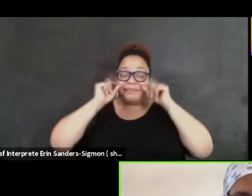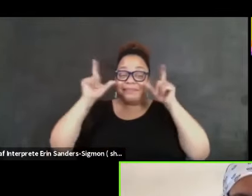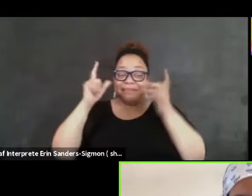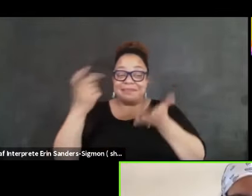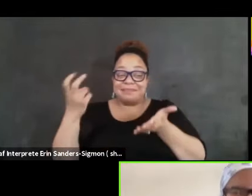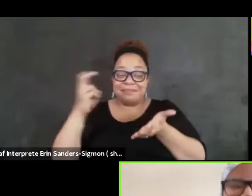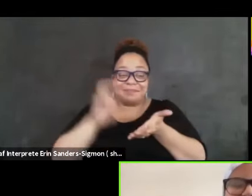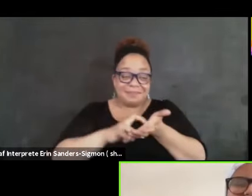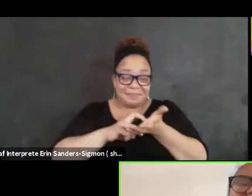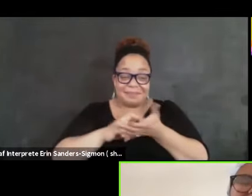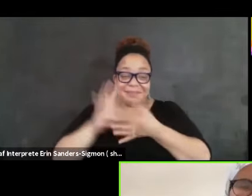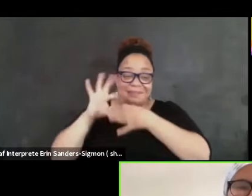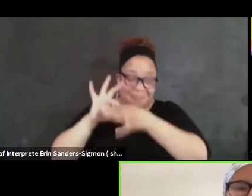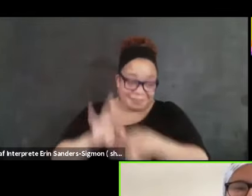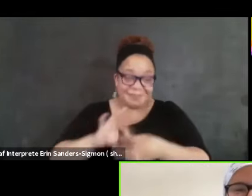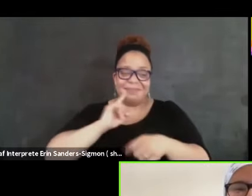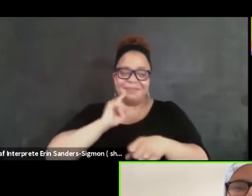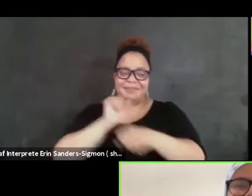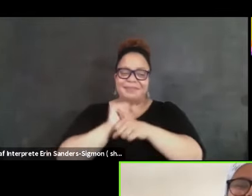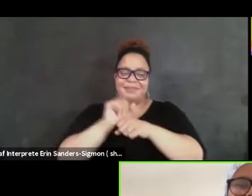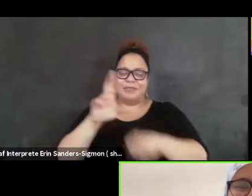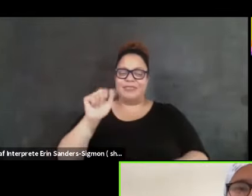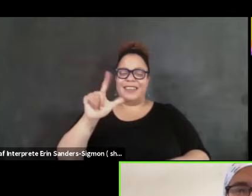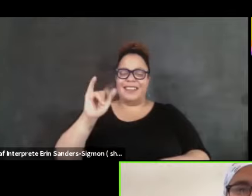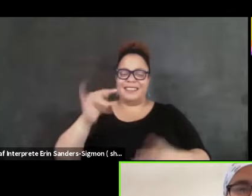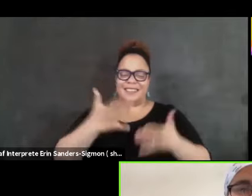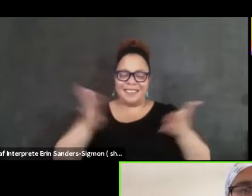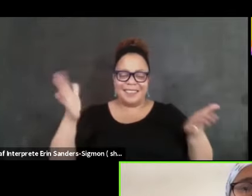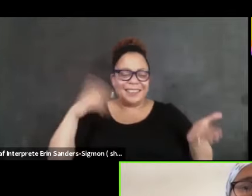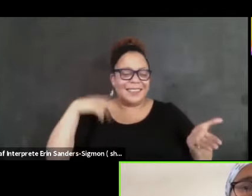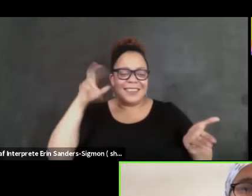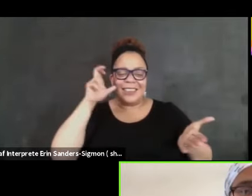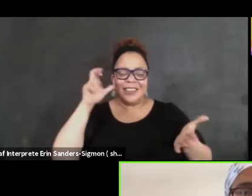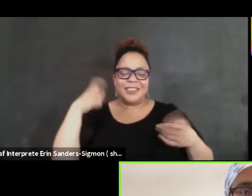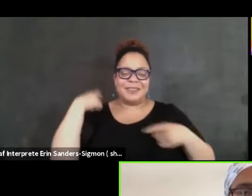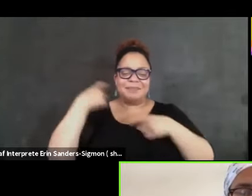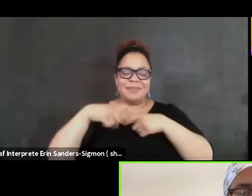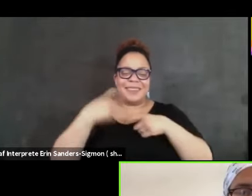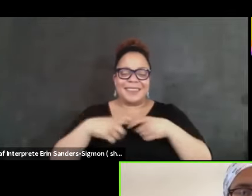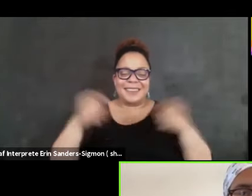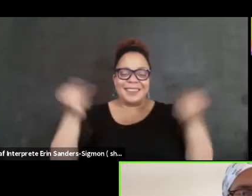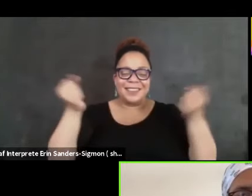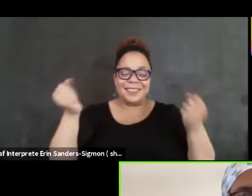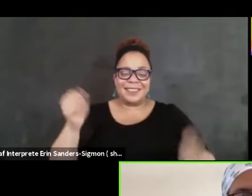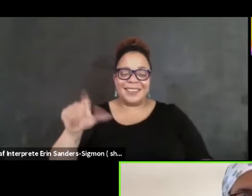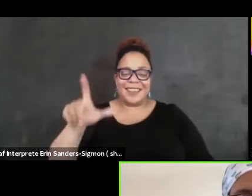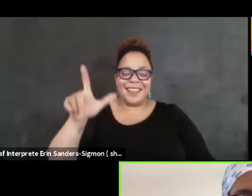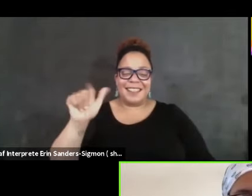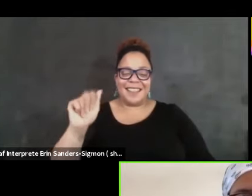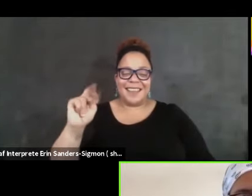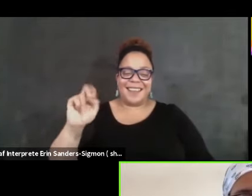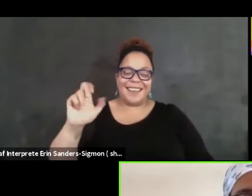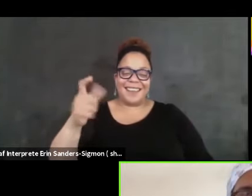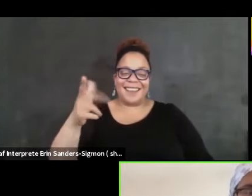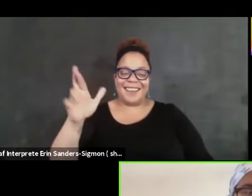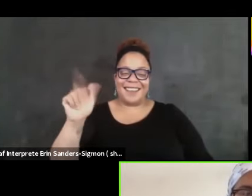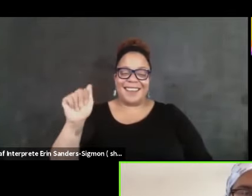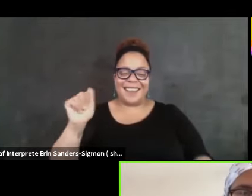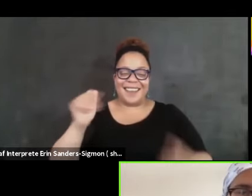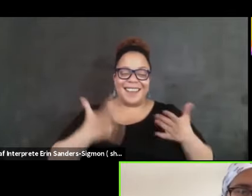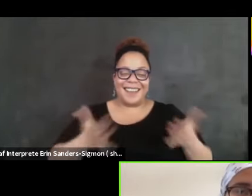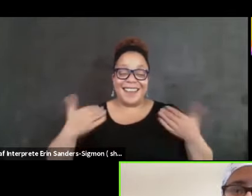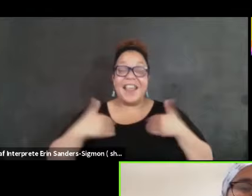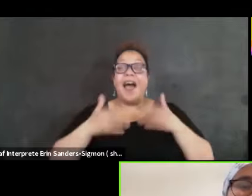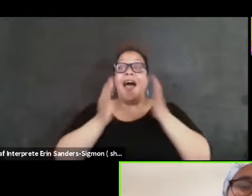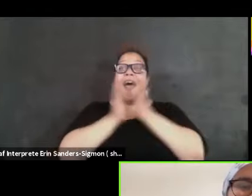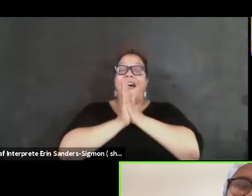I hear, La negra tiene tumbao, coming from the living room of my small apartment. I walk out